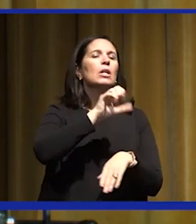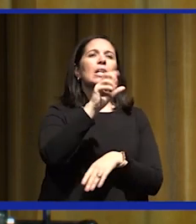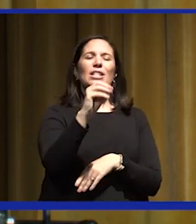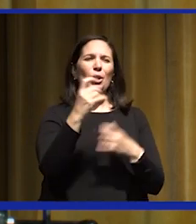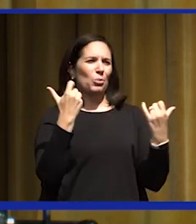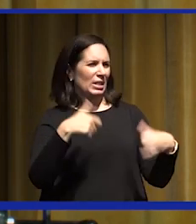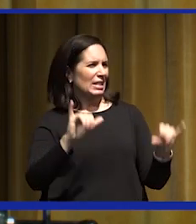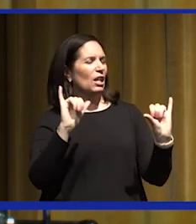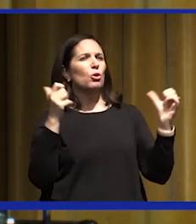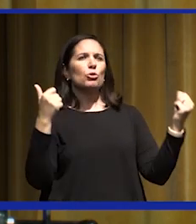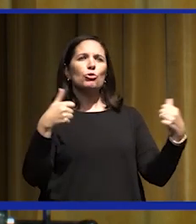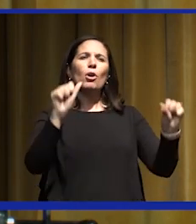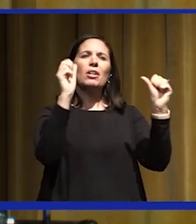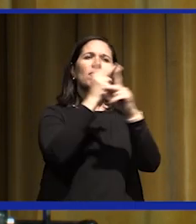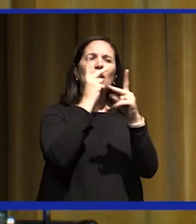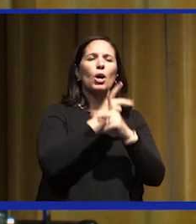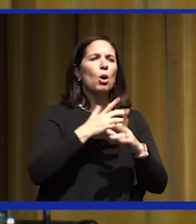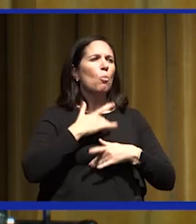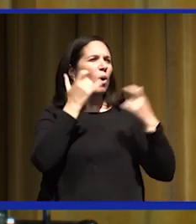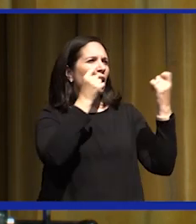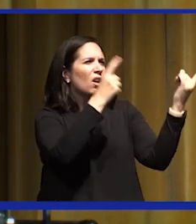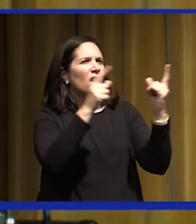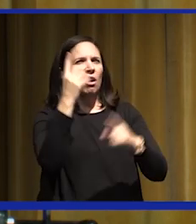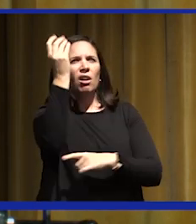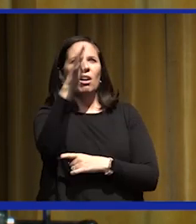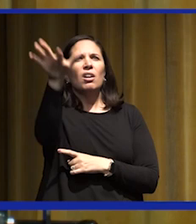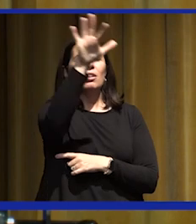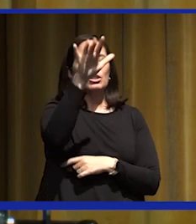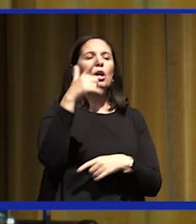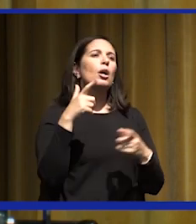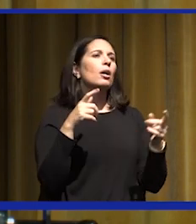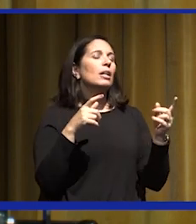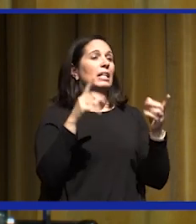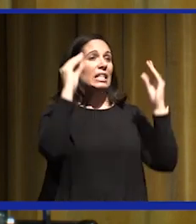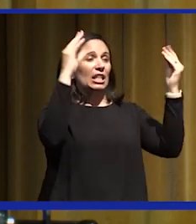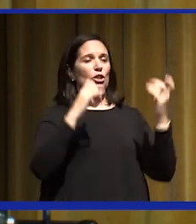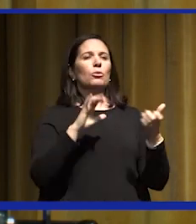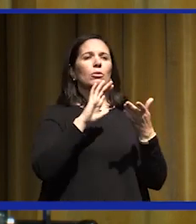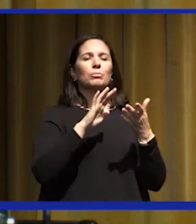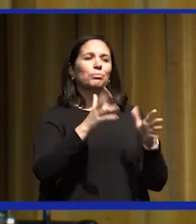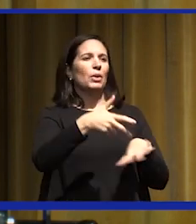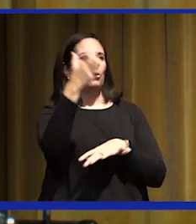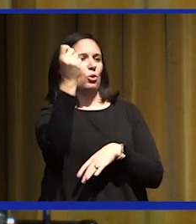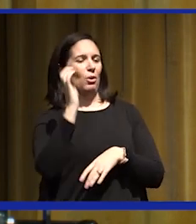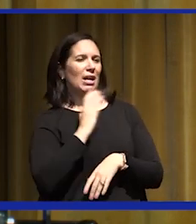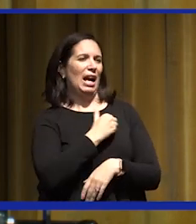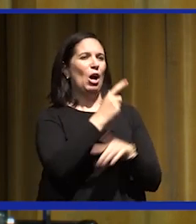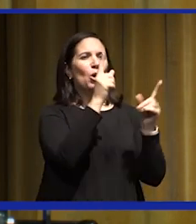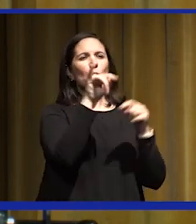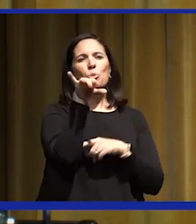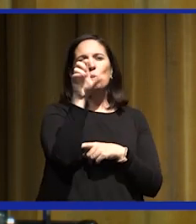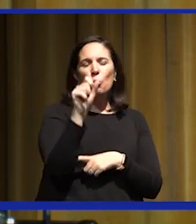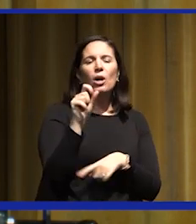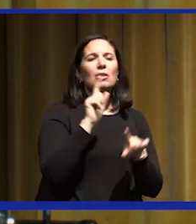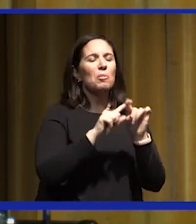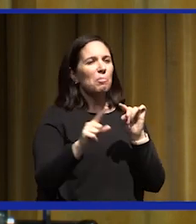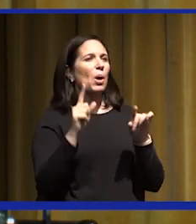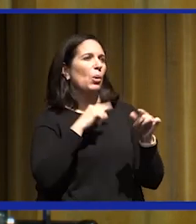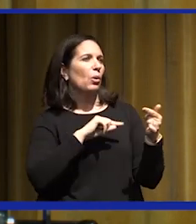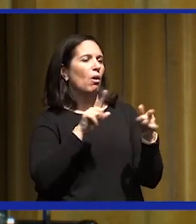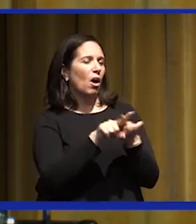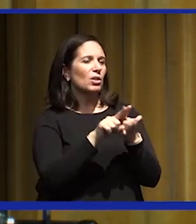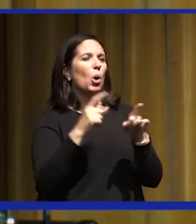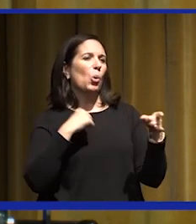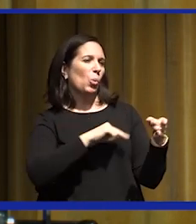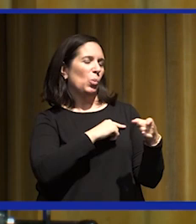world civilization was going on. Teachers became fidget spinner wardens, and we inched our way one row lower to the front of the student